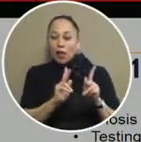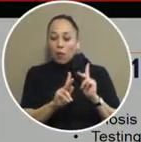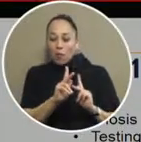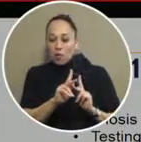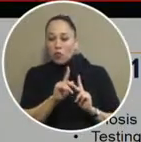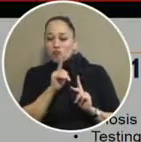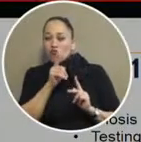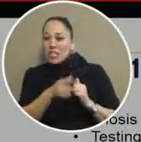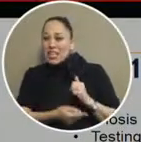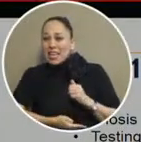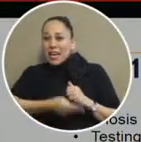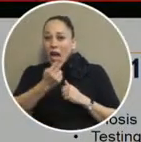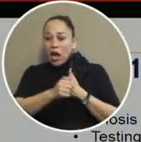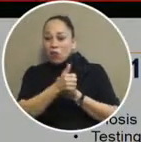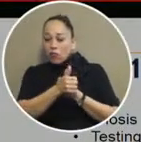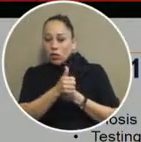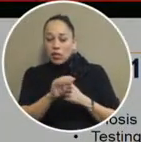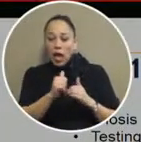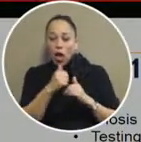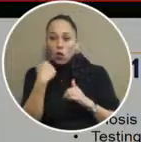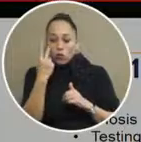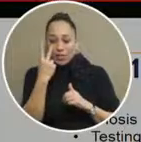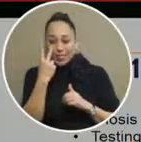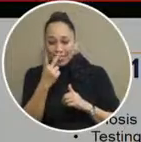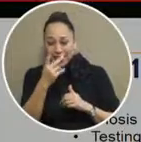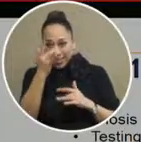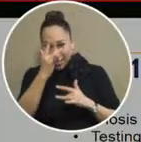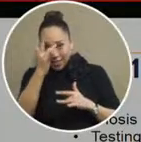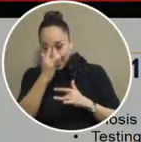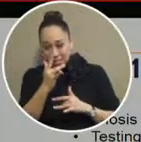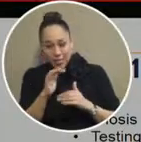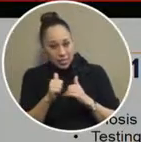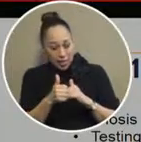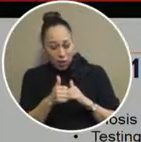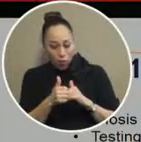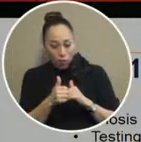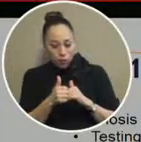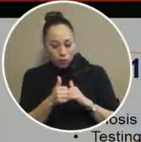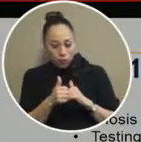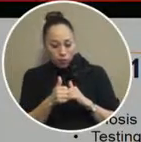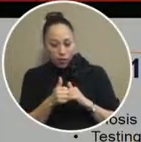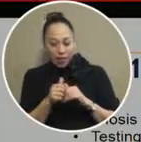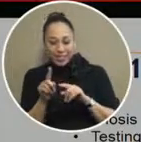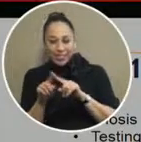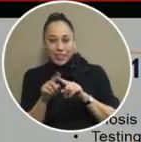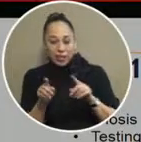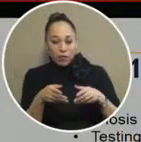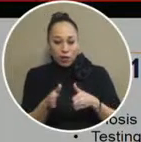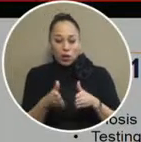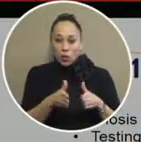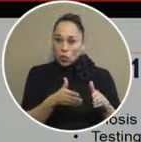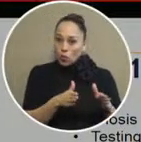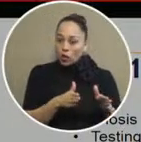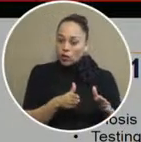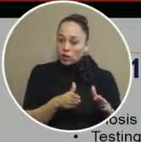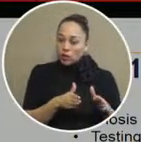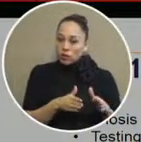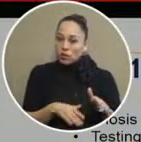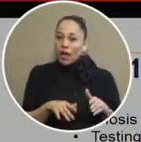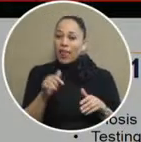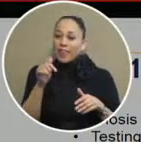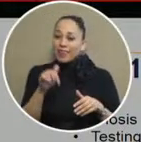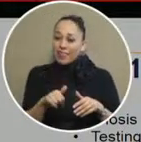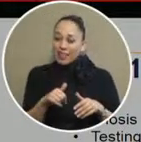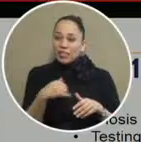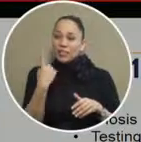mostly at risk. The way that we see the disease is in several ways, and disease